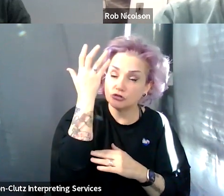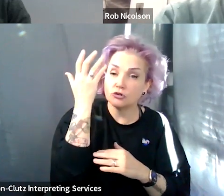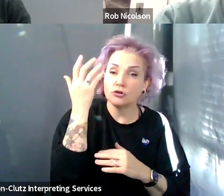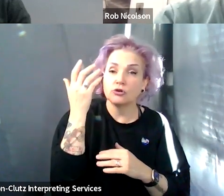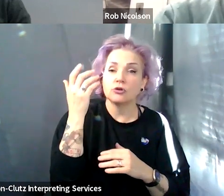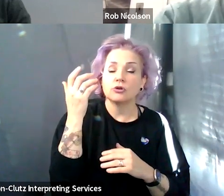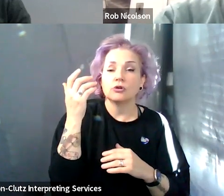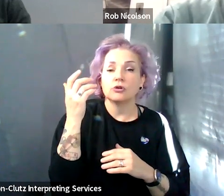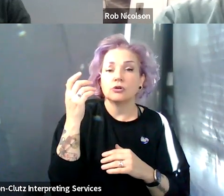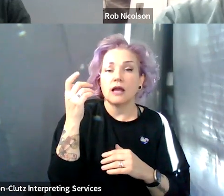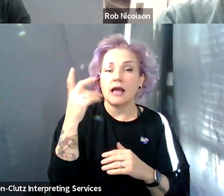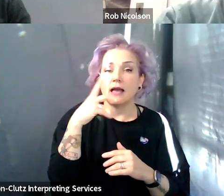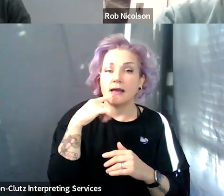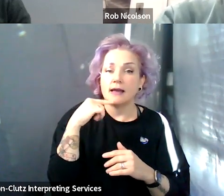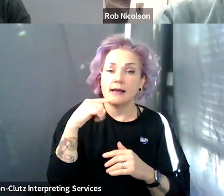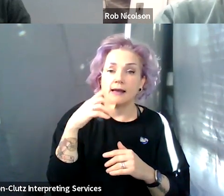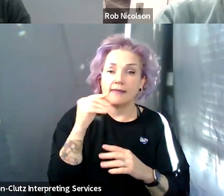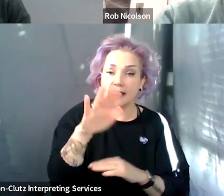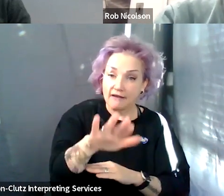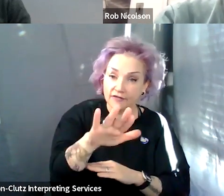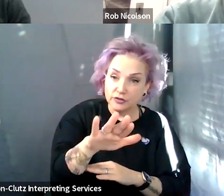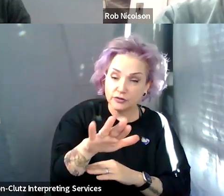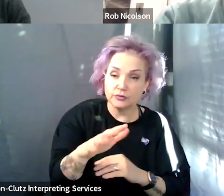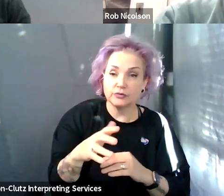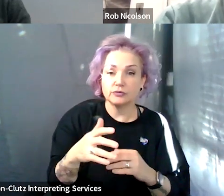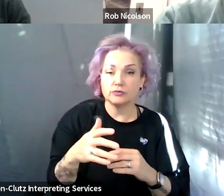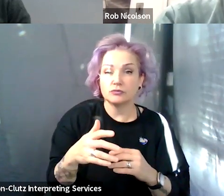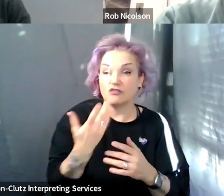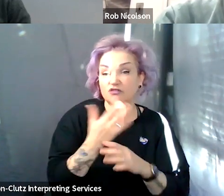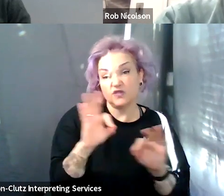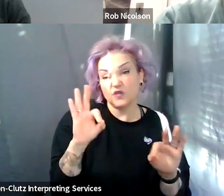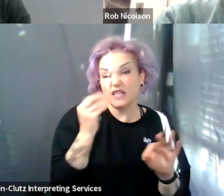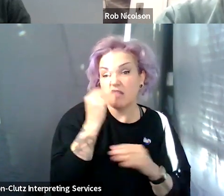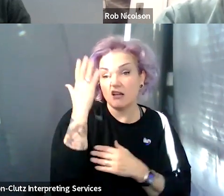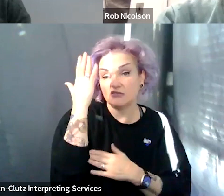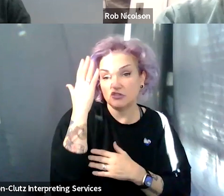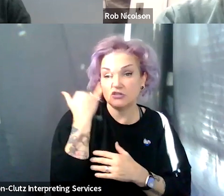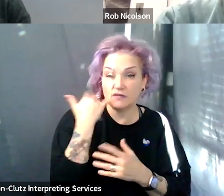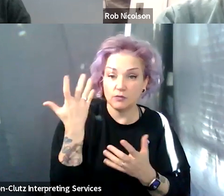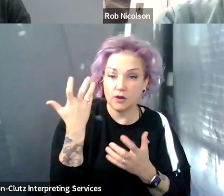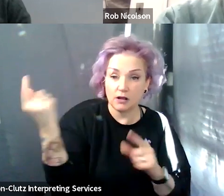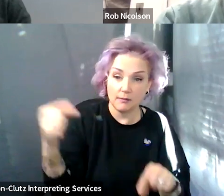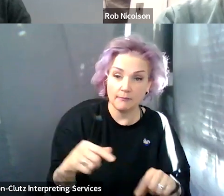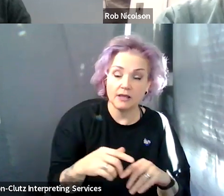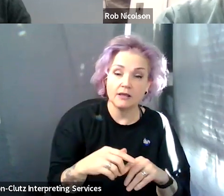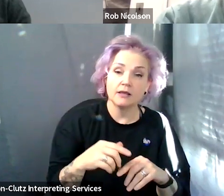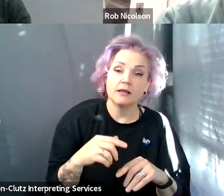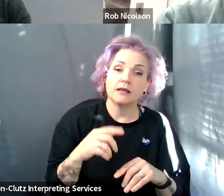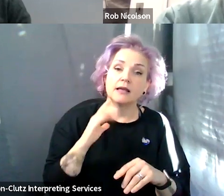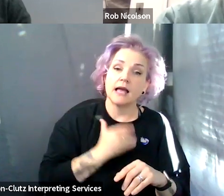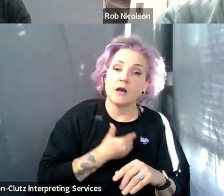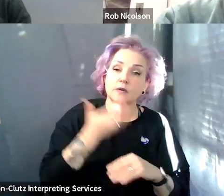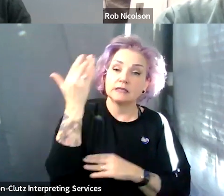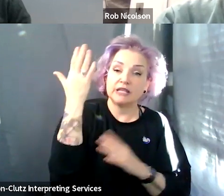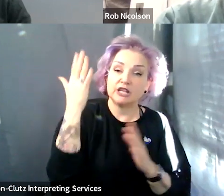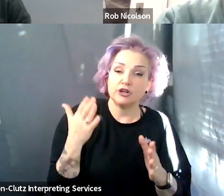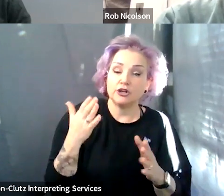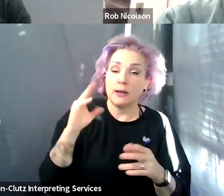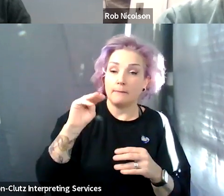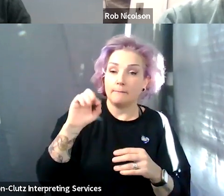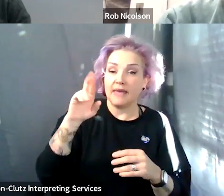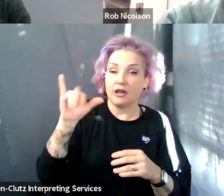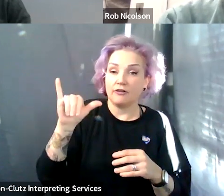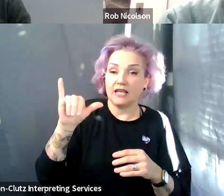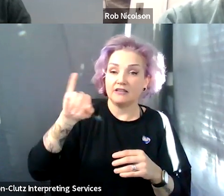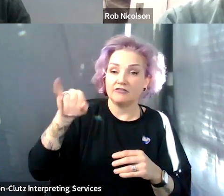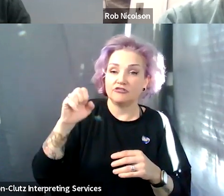online to attend online, but there's a free lunch at noon if people want to attend in person. And our speakers are going to be Mary Jenkins, who will be